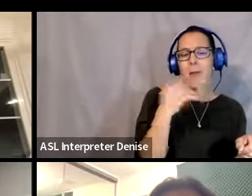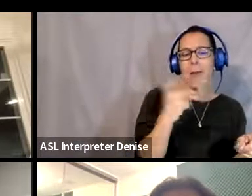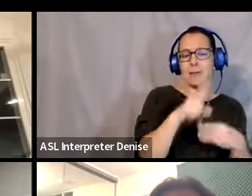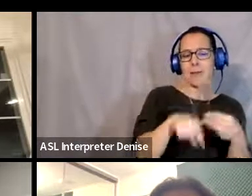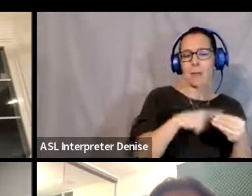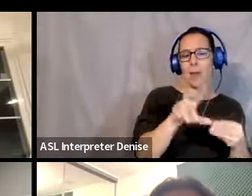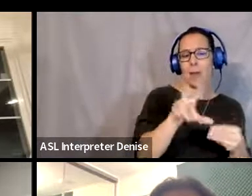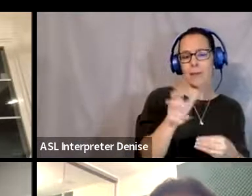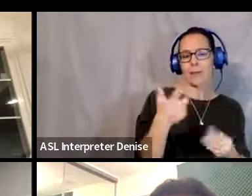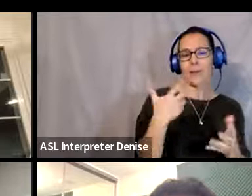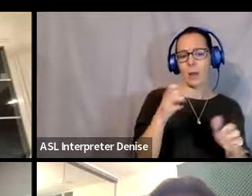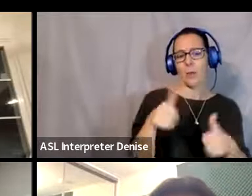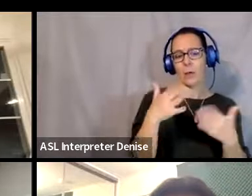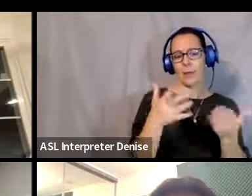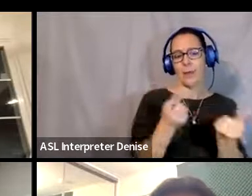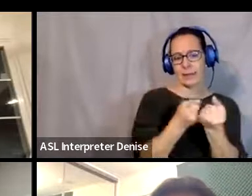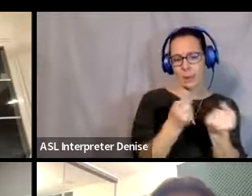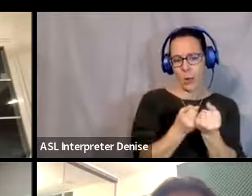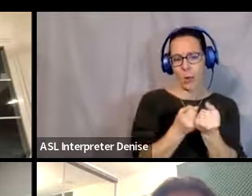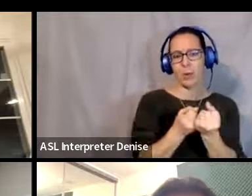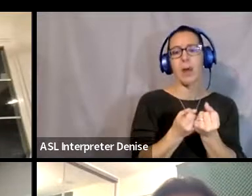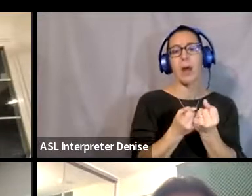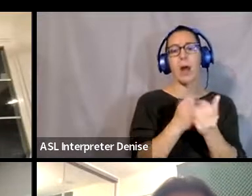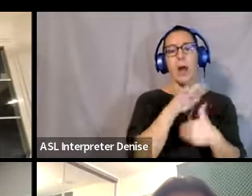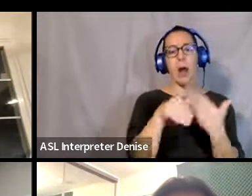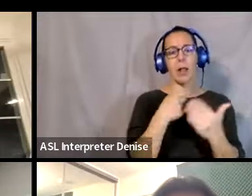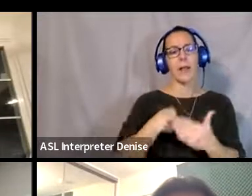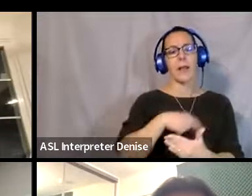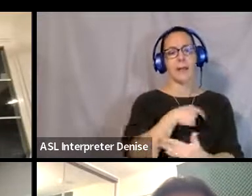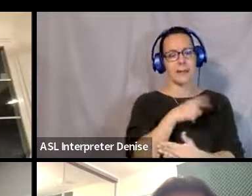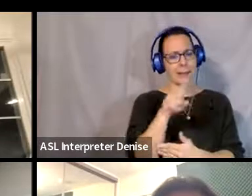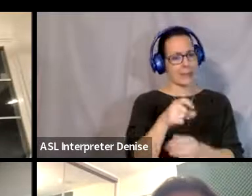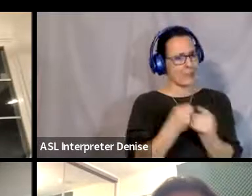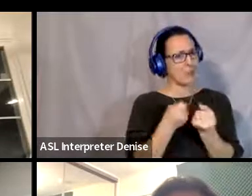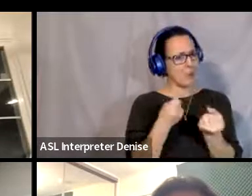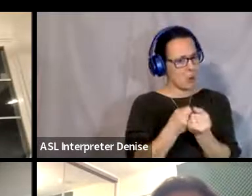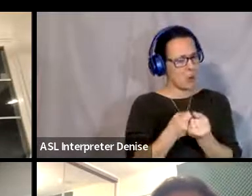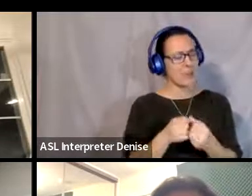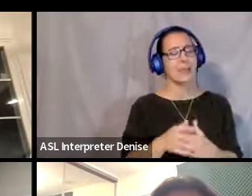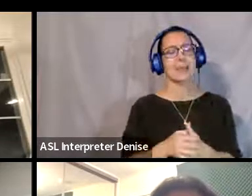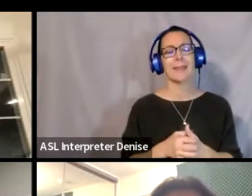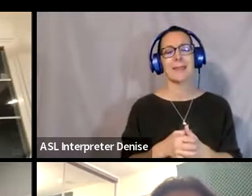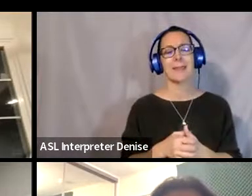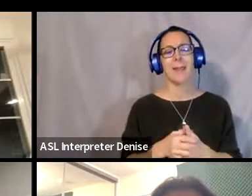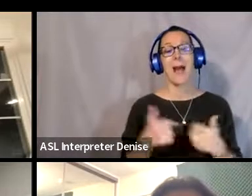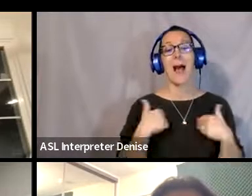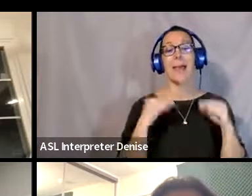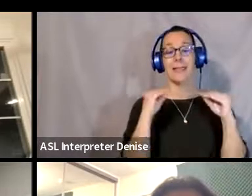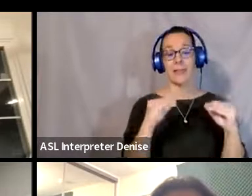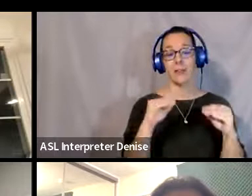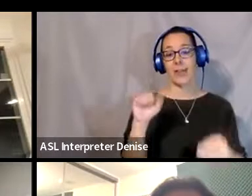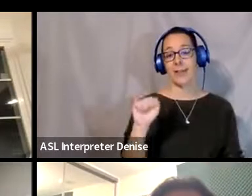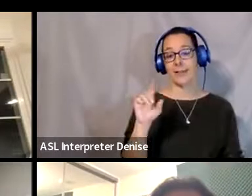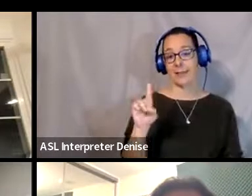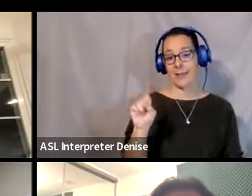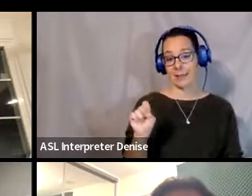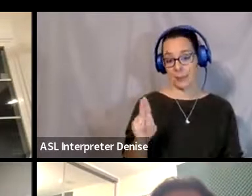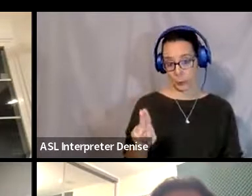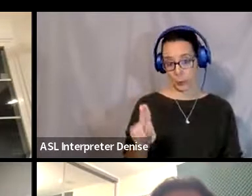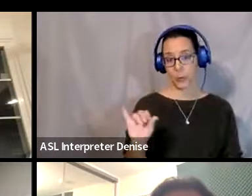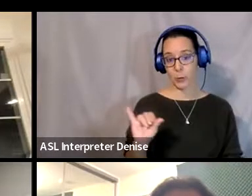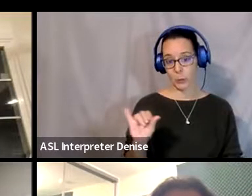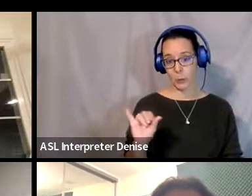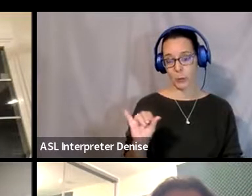some support, because we're all separate. We all need to give some support. Also, I teach at SDSU as well. So